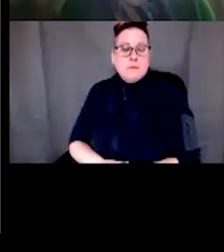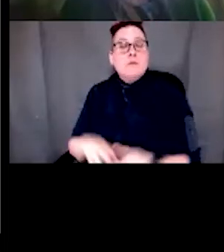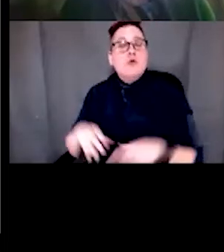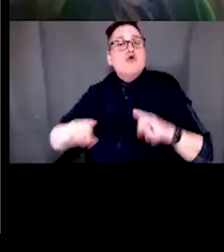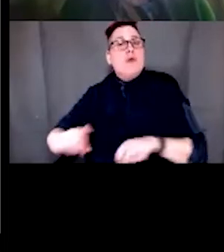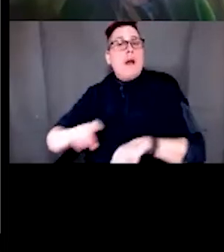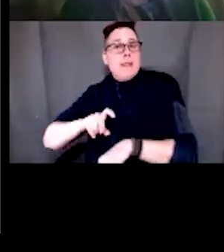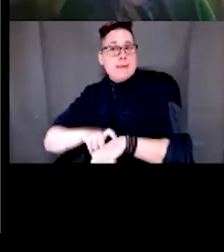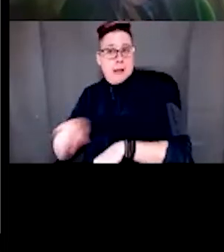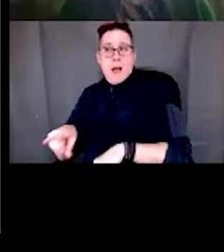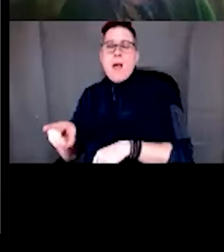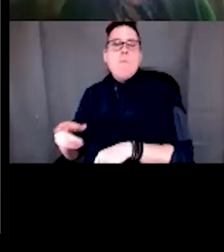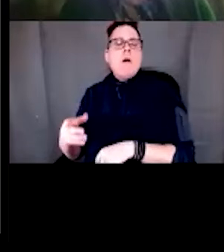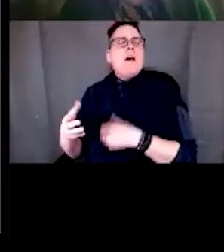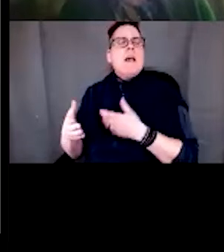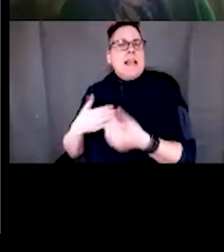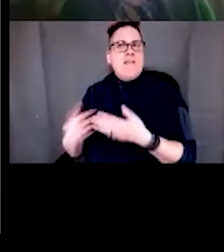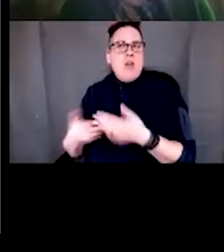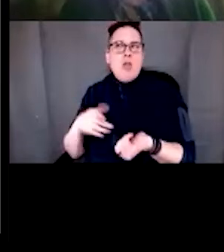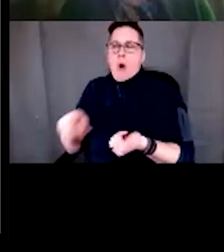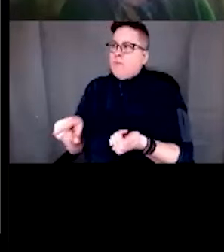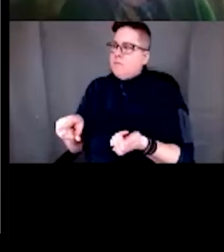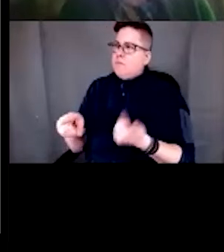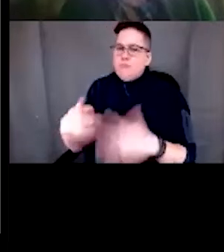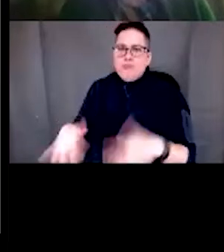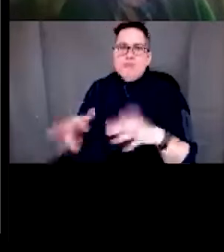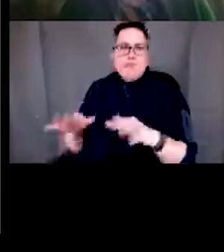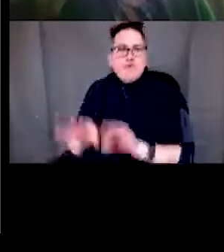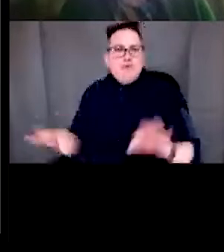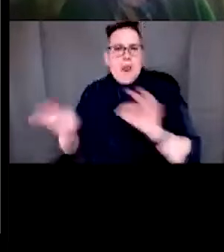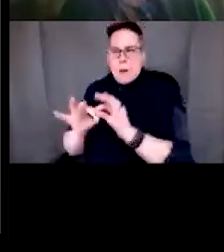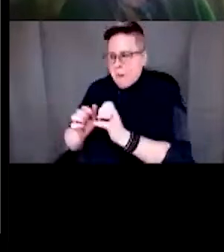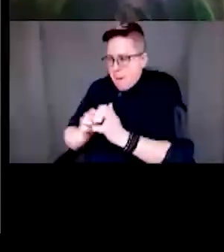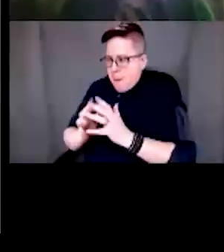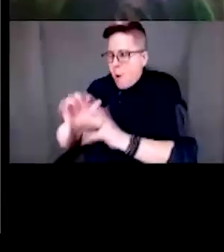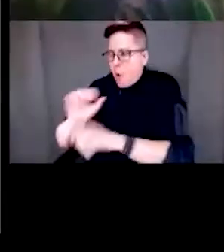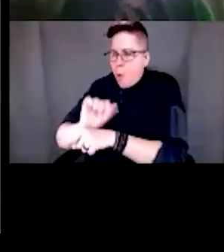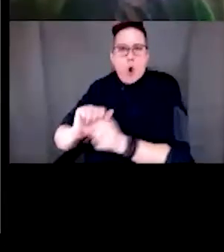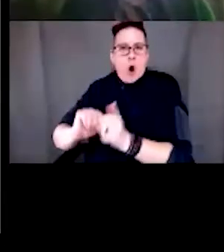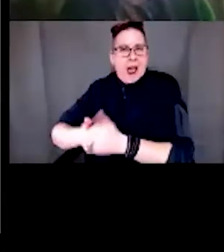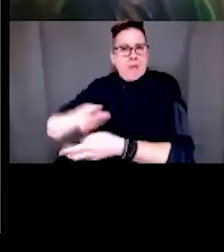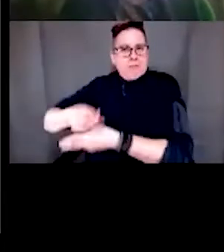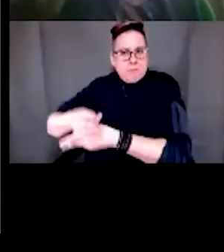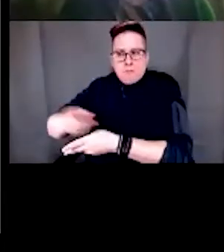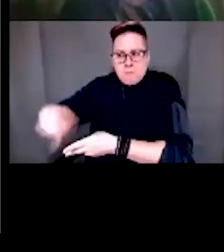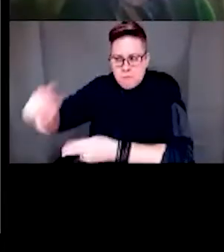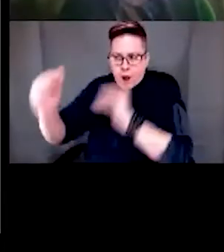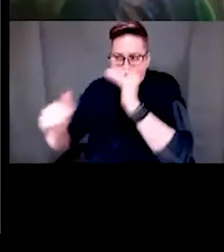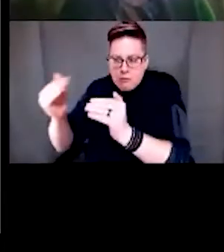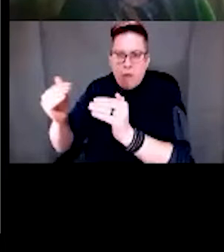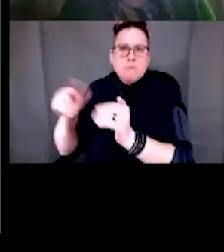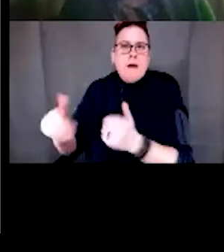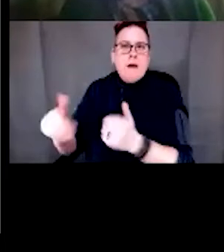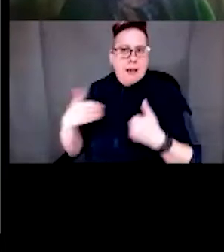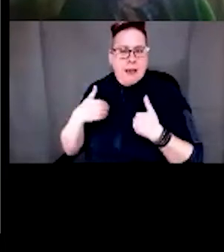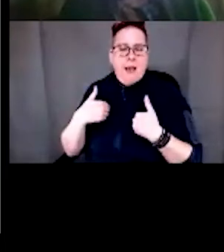though we were doing this really critical founding work around how to treat adults who have